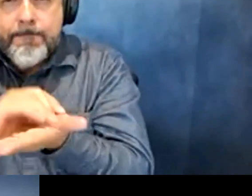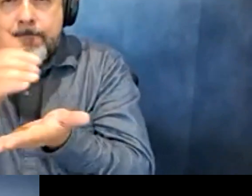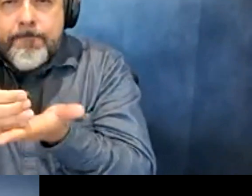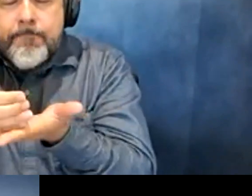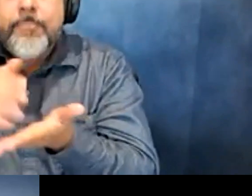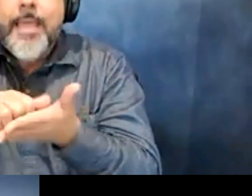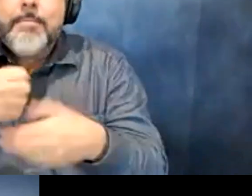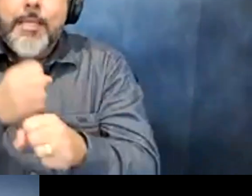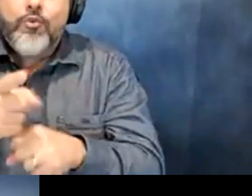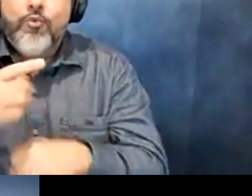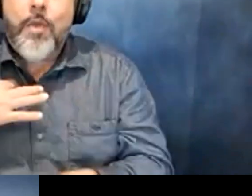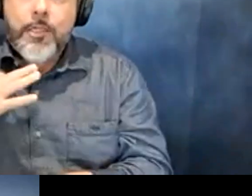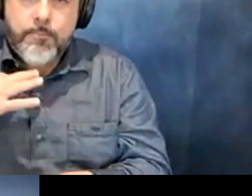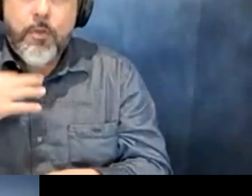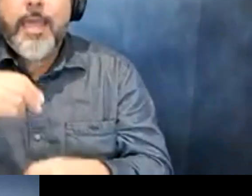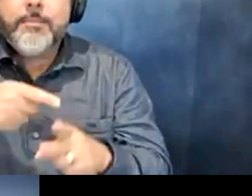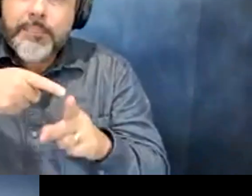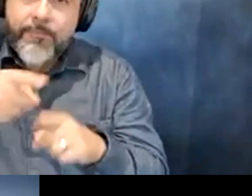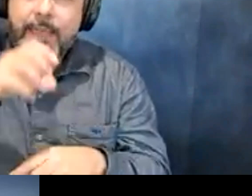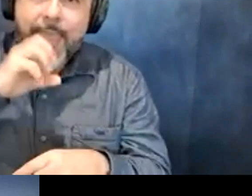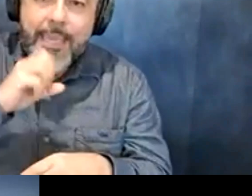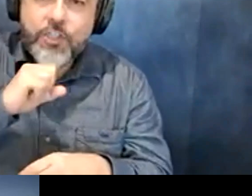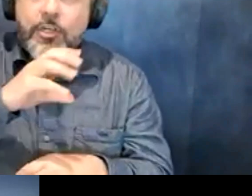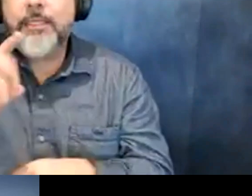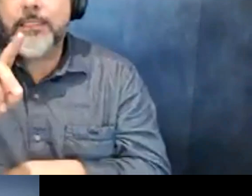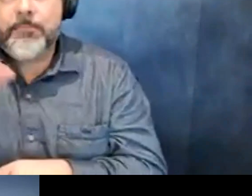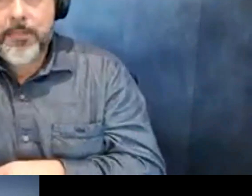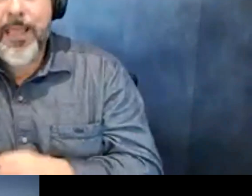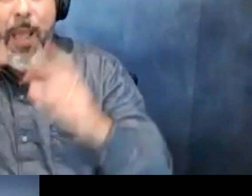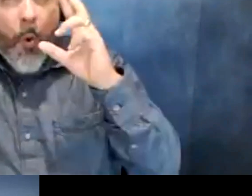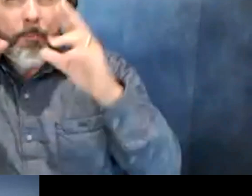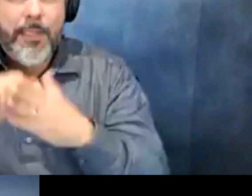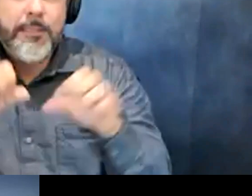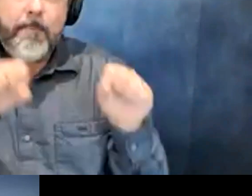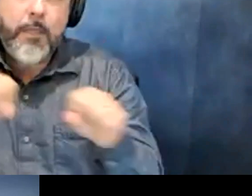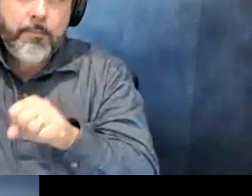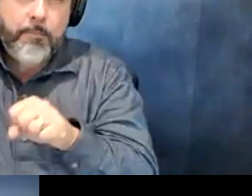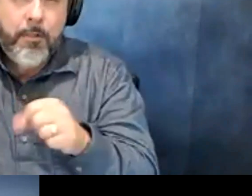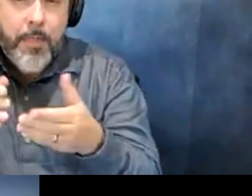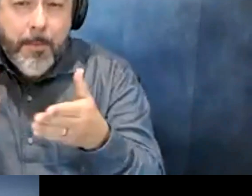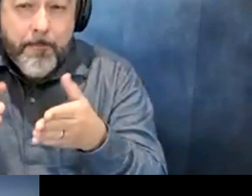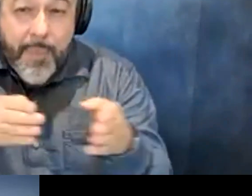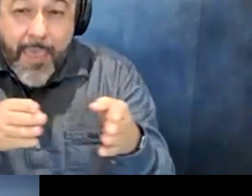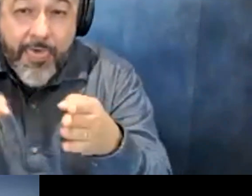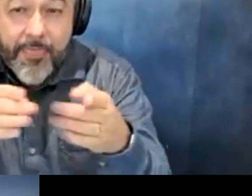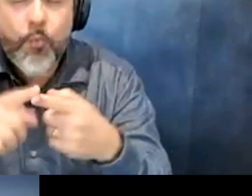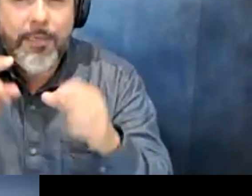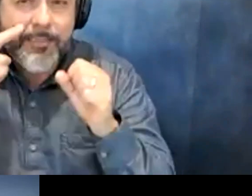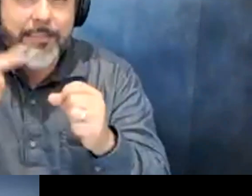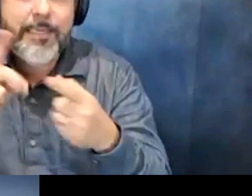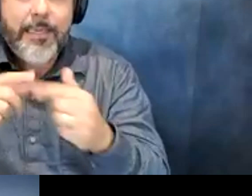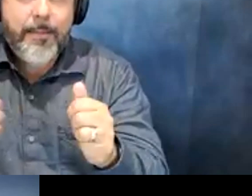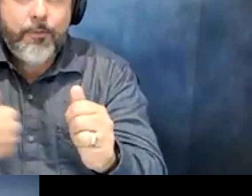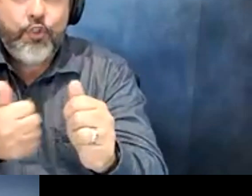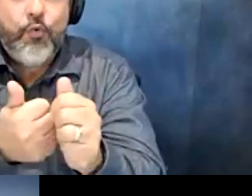certain age or with a disability. So I hope that that's a possible path that we could see pursuing.